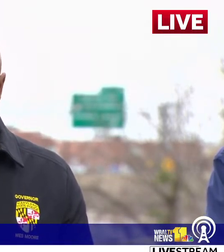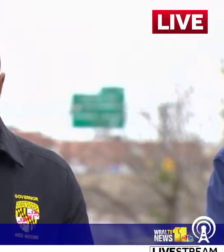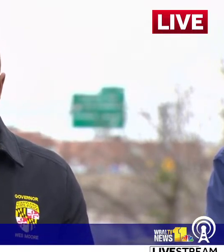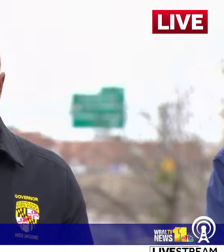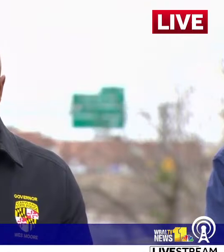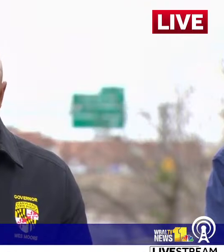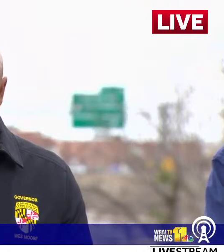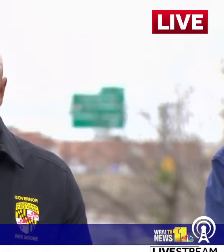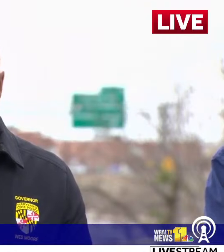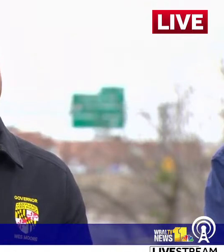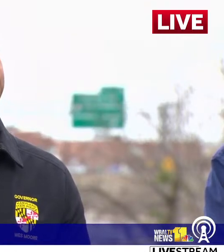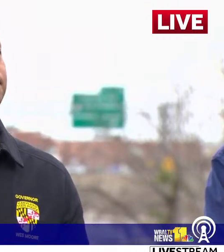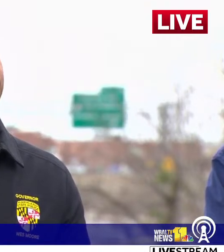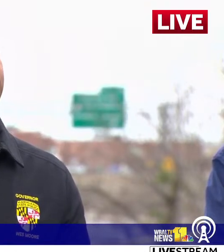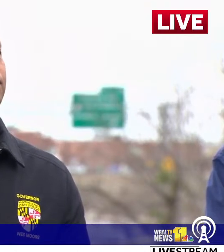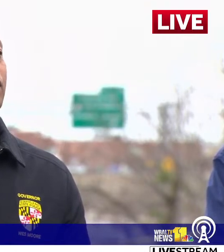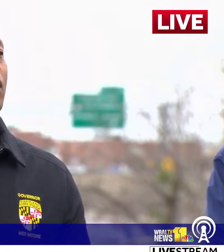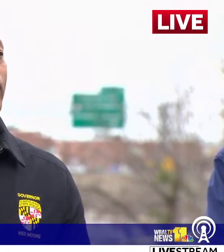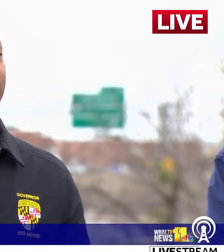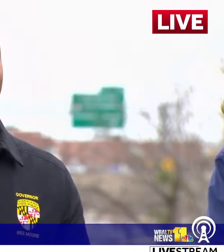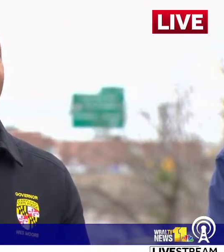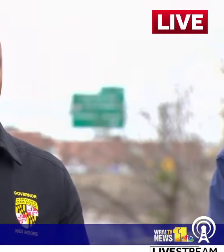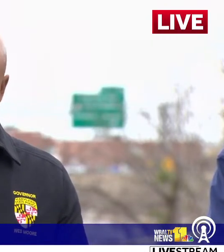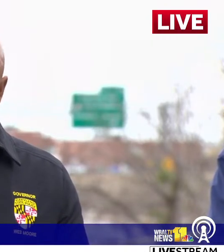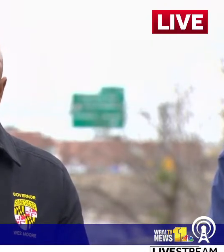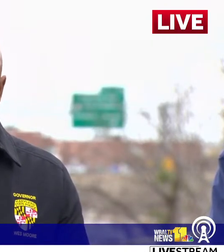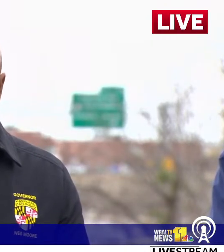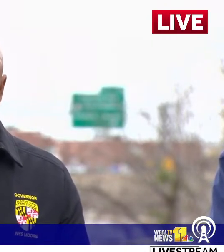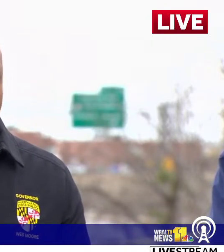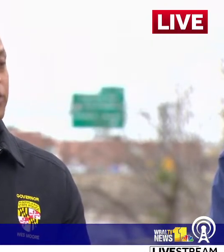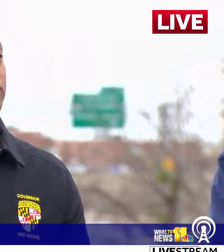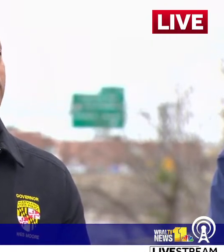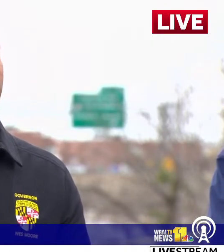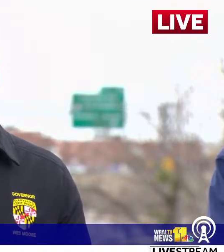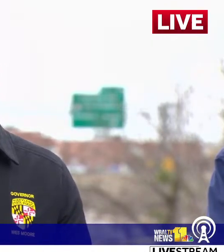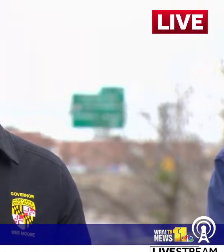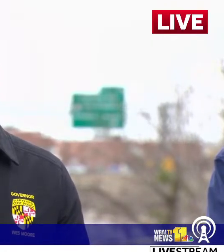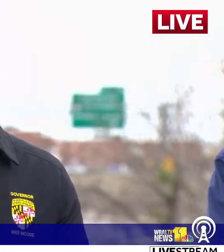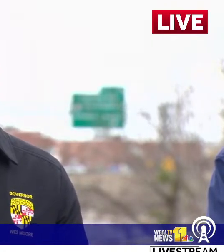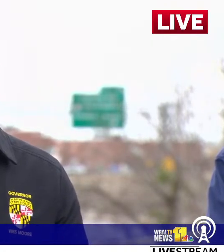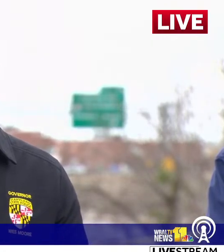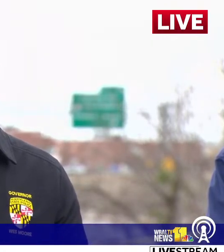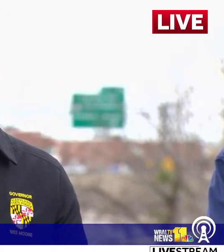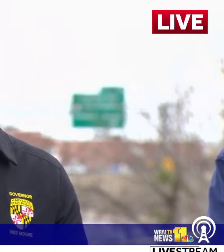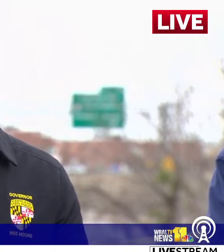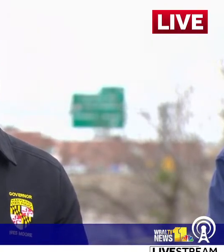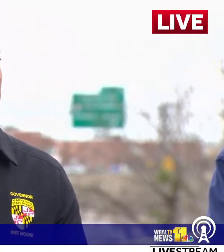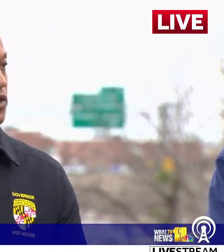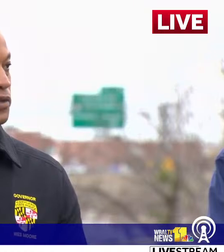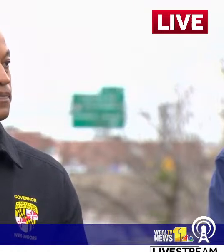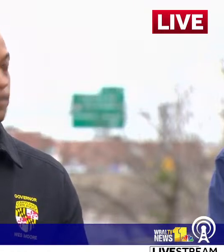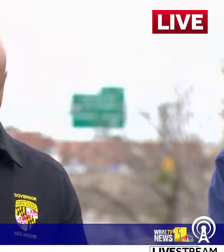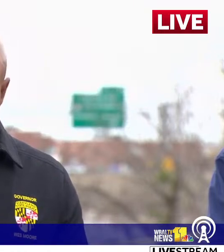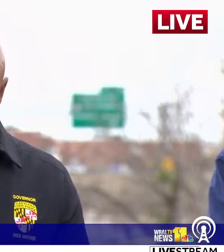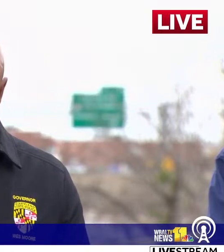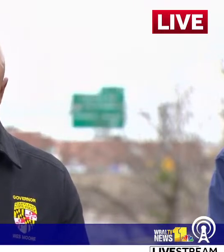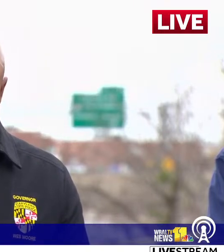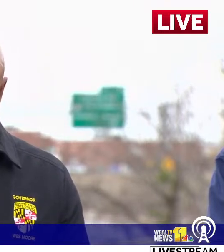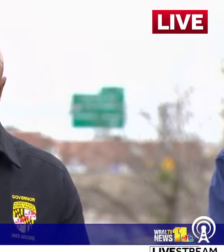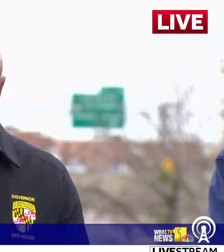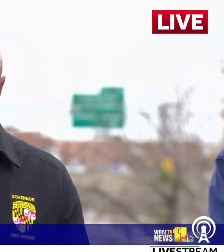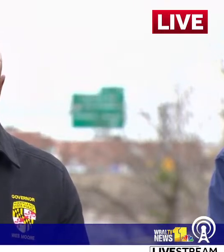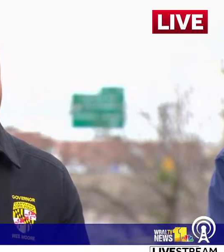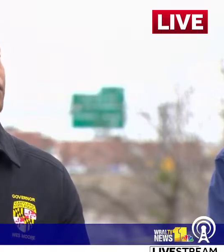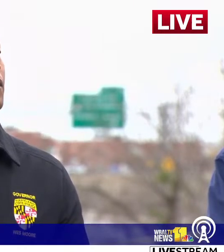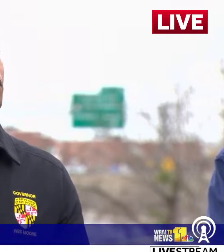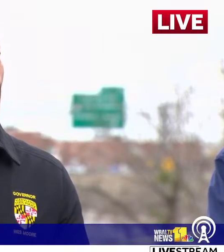rebuilding. I said it yesterday. We cannot rebuild the bridge until we have cleared the wreckage.